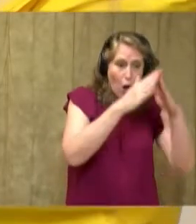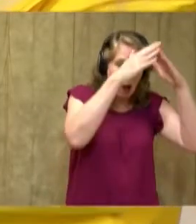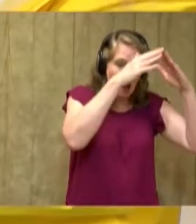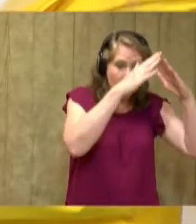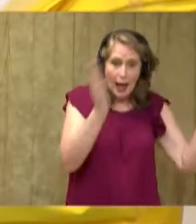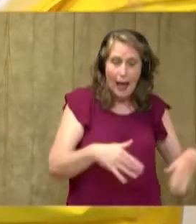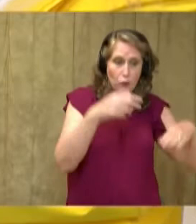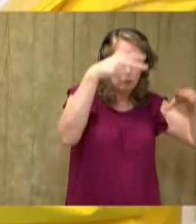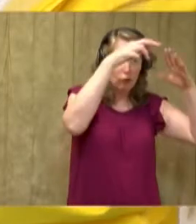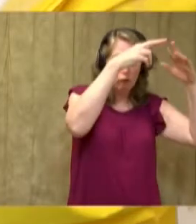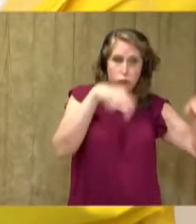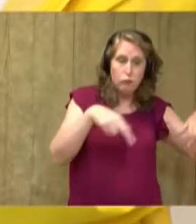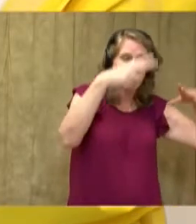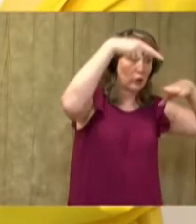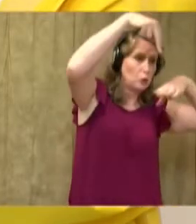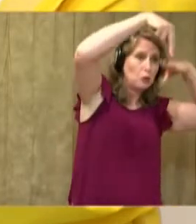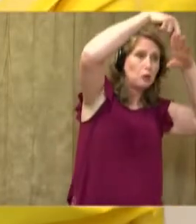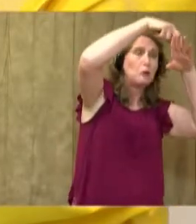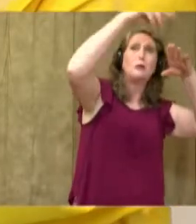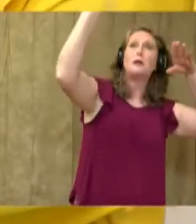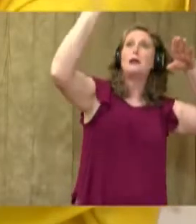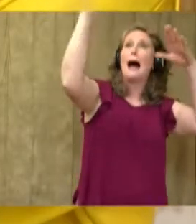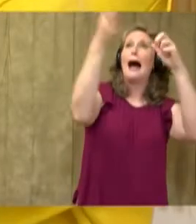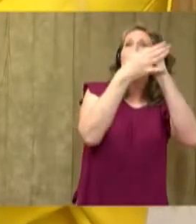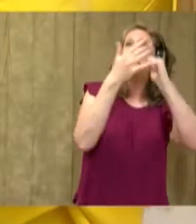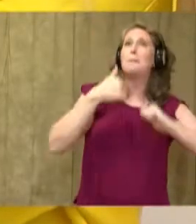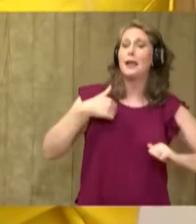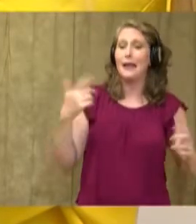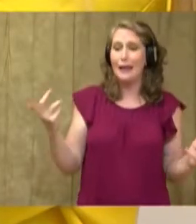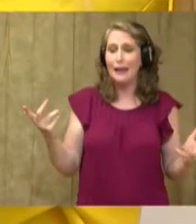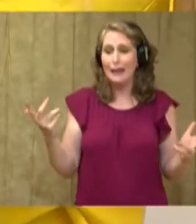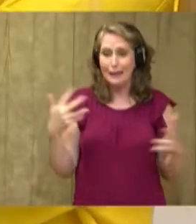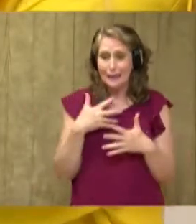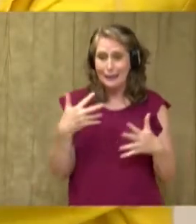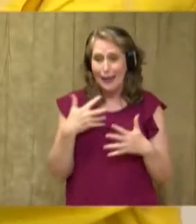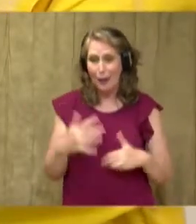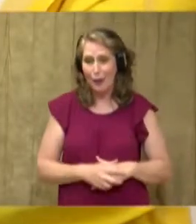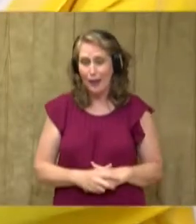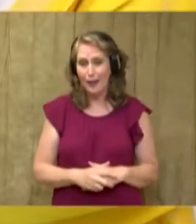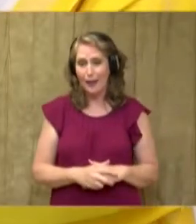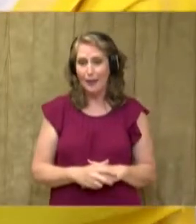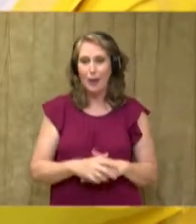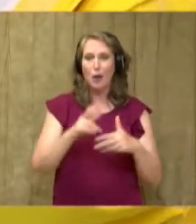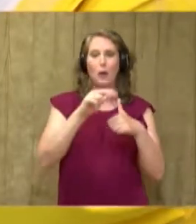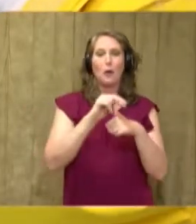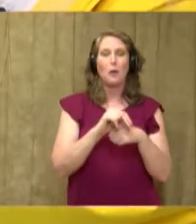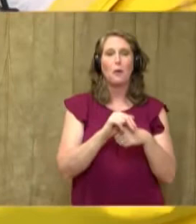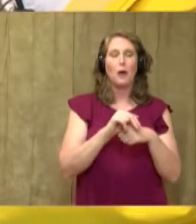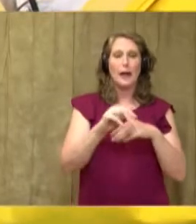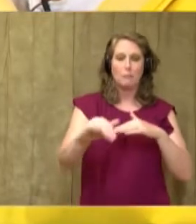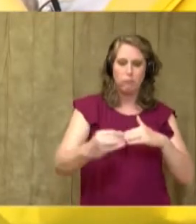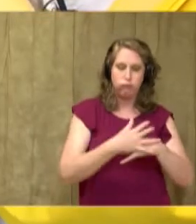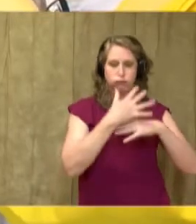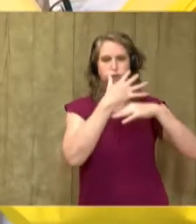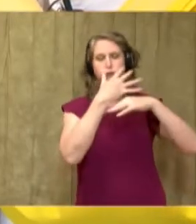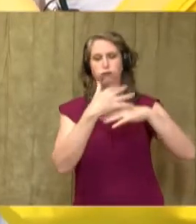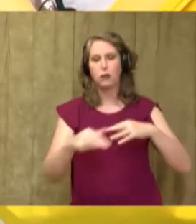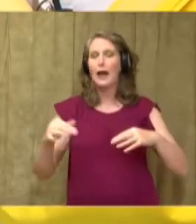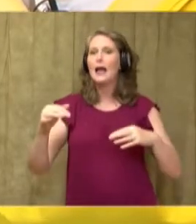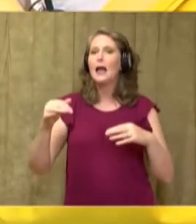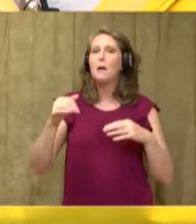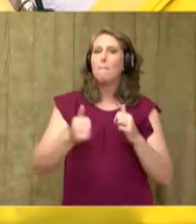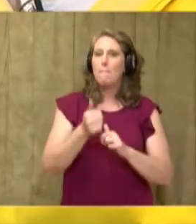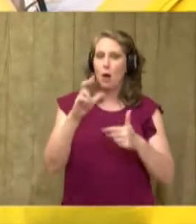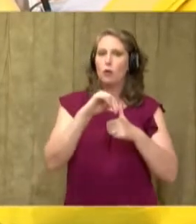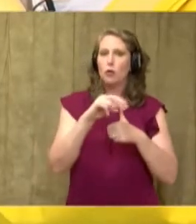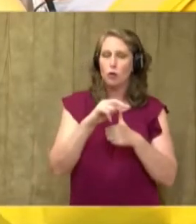Oh my goodness, because the flooding is so bad. It's kind of scary. Hurricanes come ashore. Most